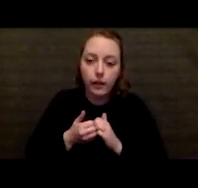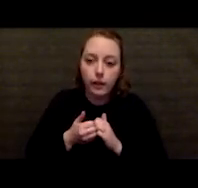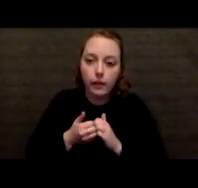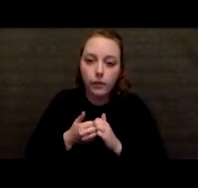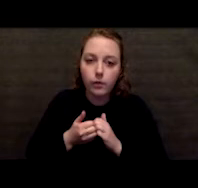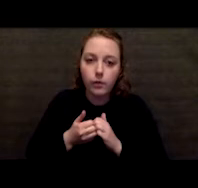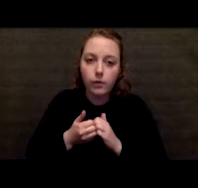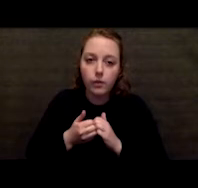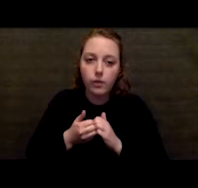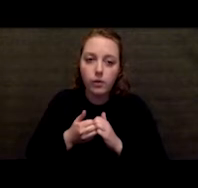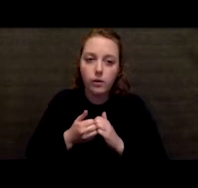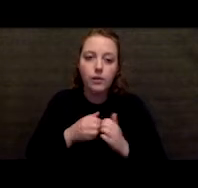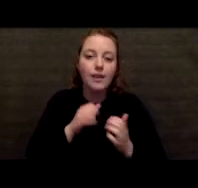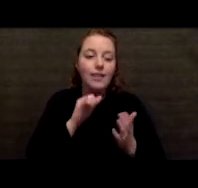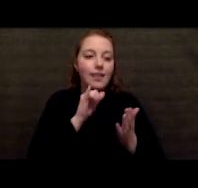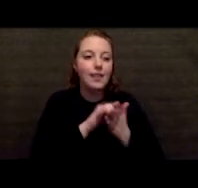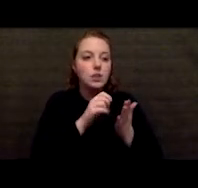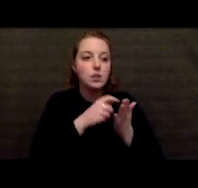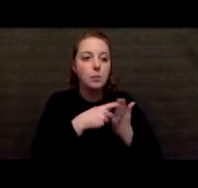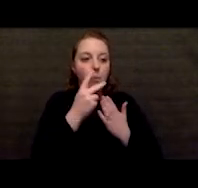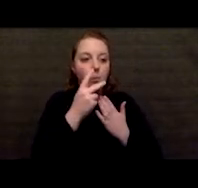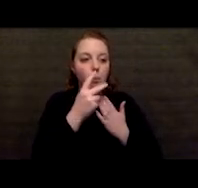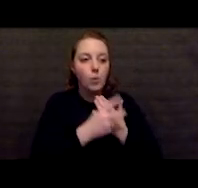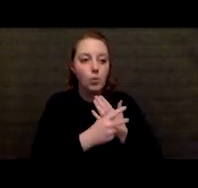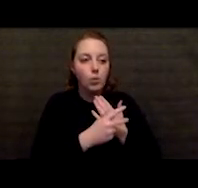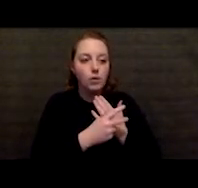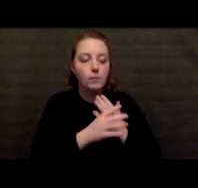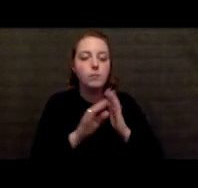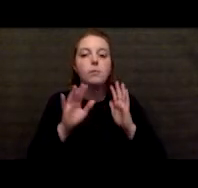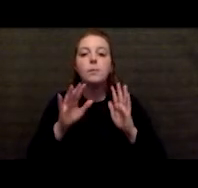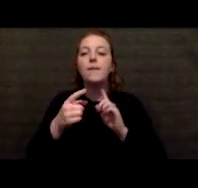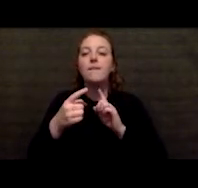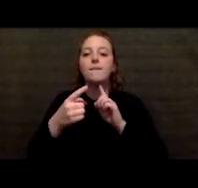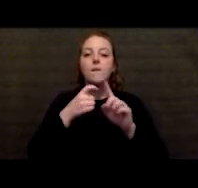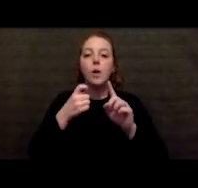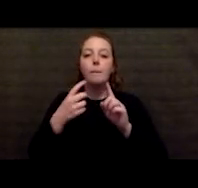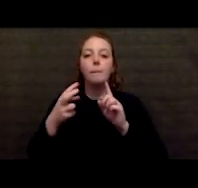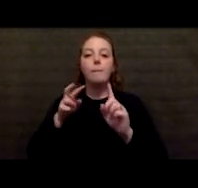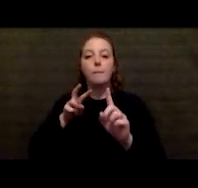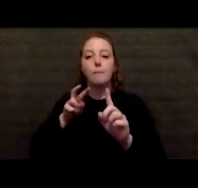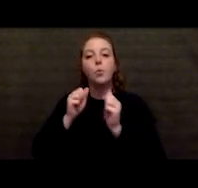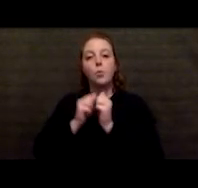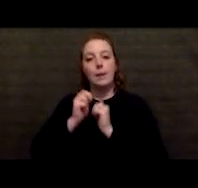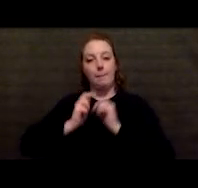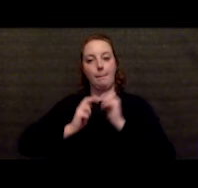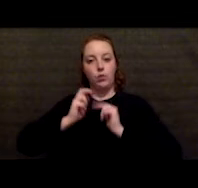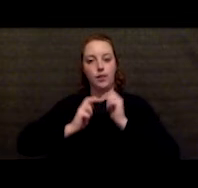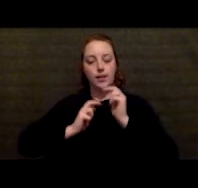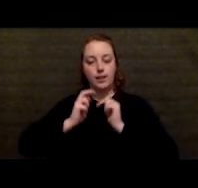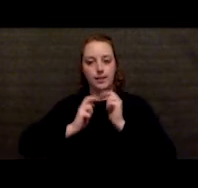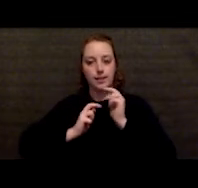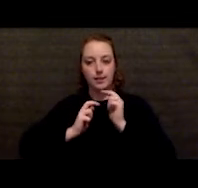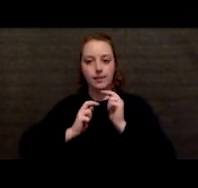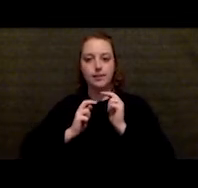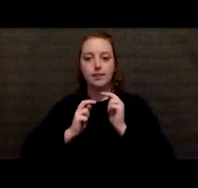program. From a construction standpoint is what you're asking, correct, Donna? So I would say